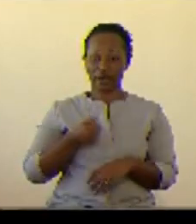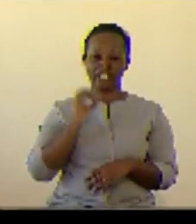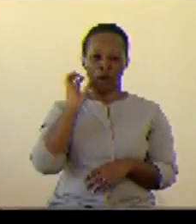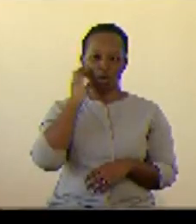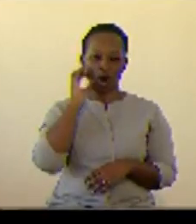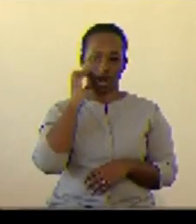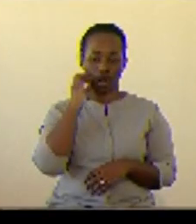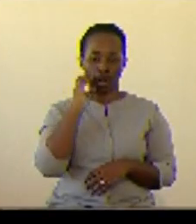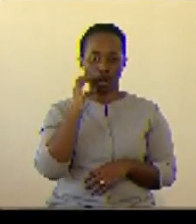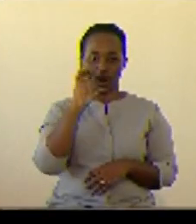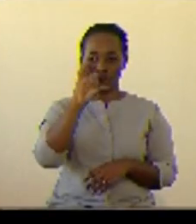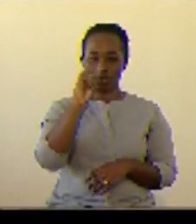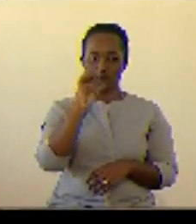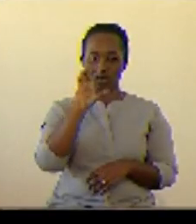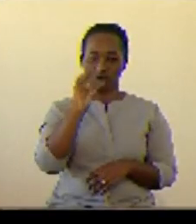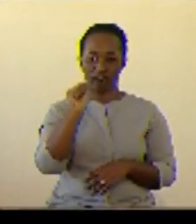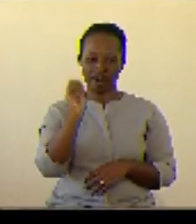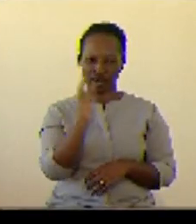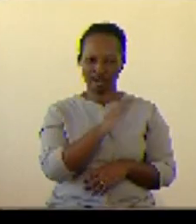We have Coca-Cola.